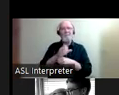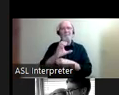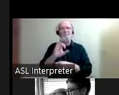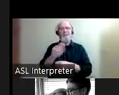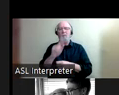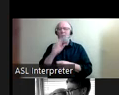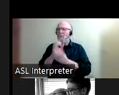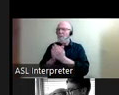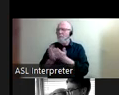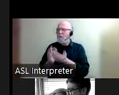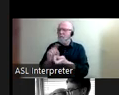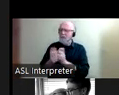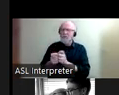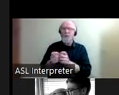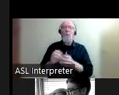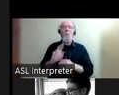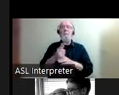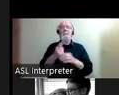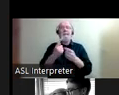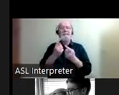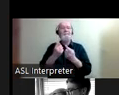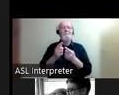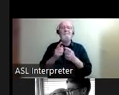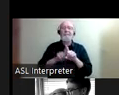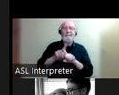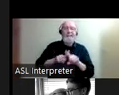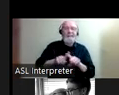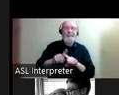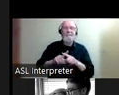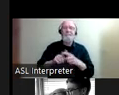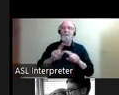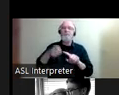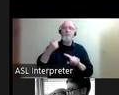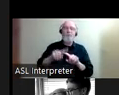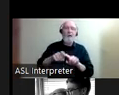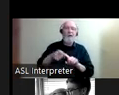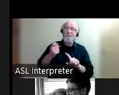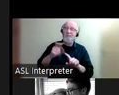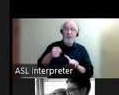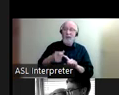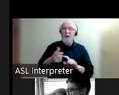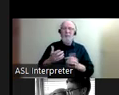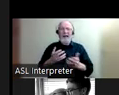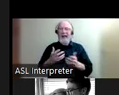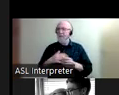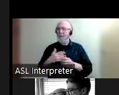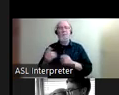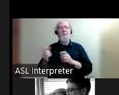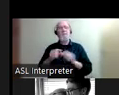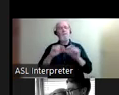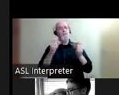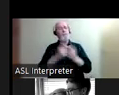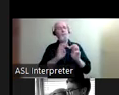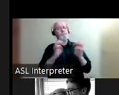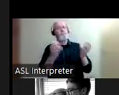whatever you're working on, whether it's knitting or crocheting, you can come in and you know, spend some time with like-minded individuals and